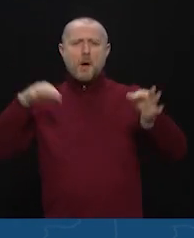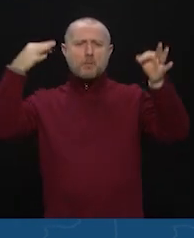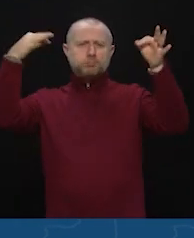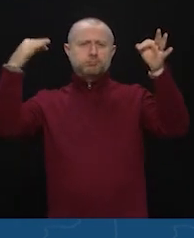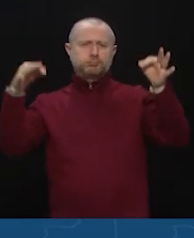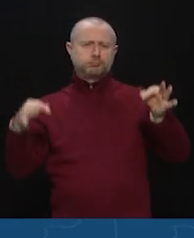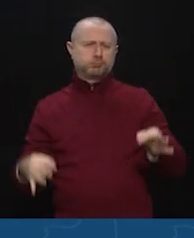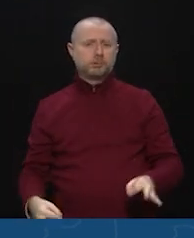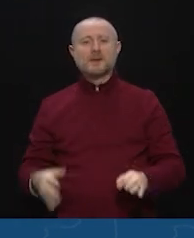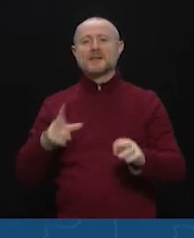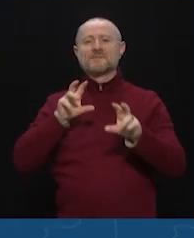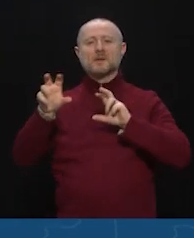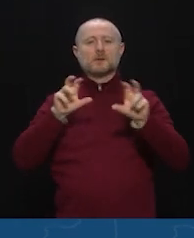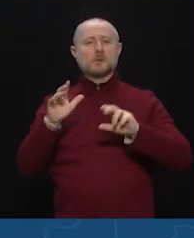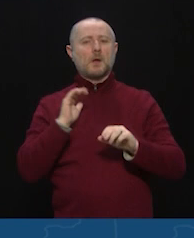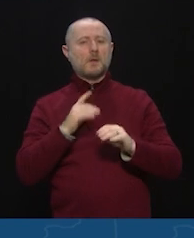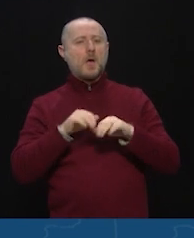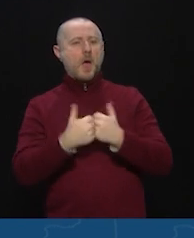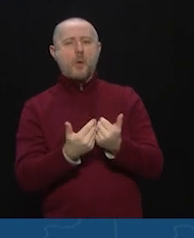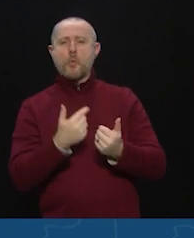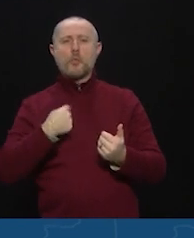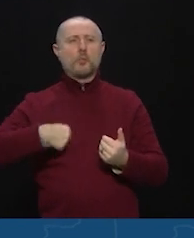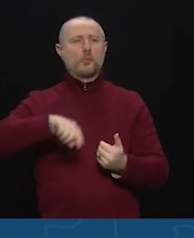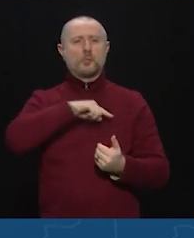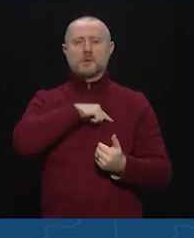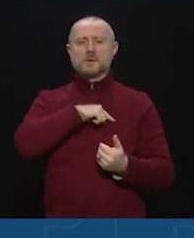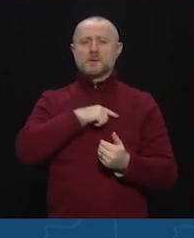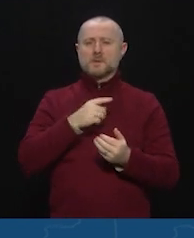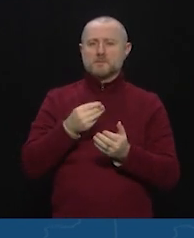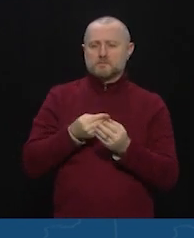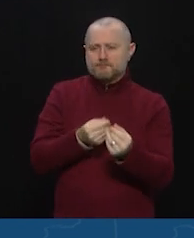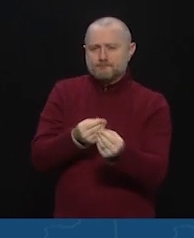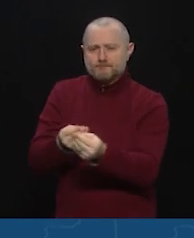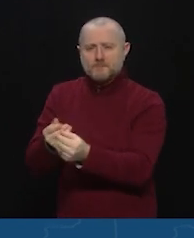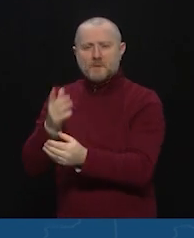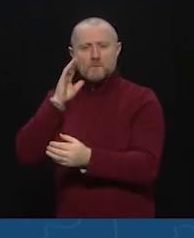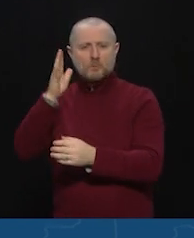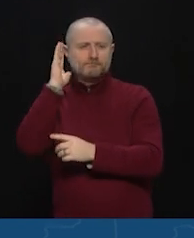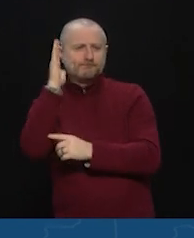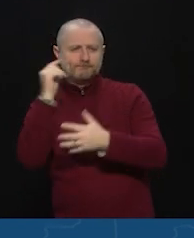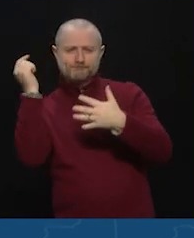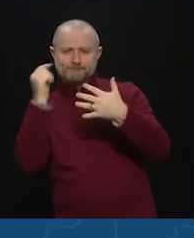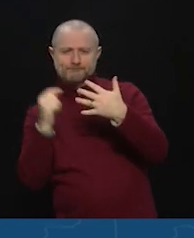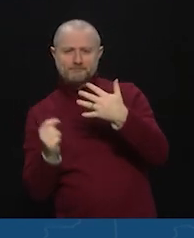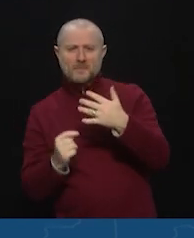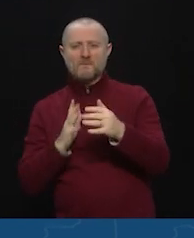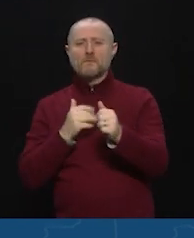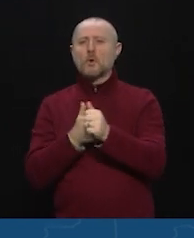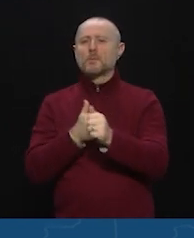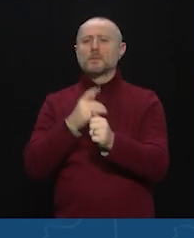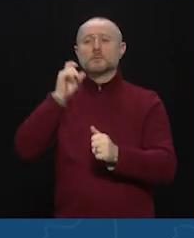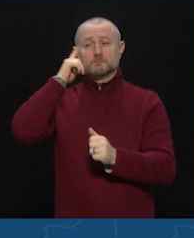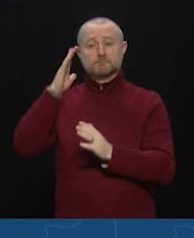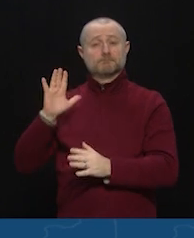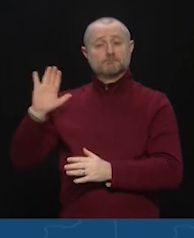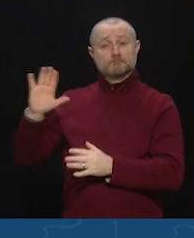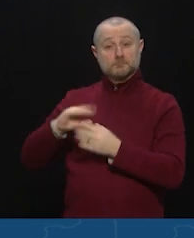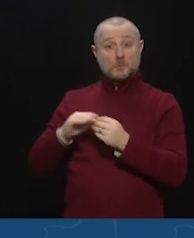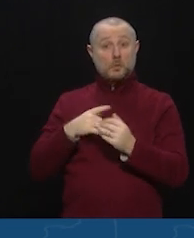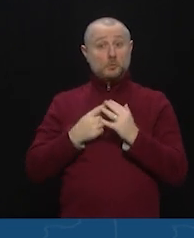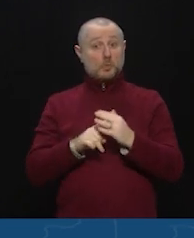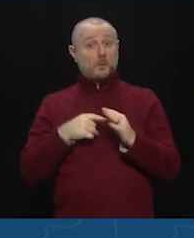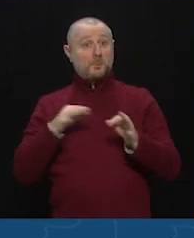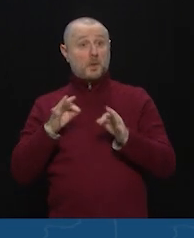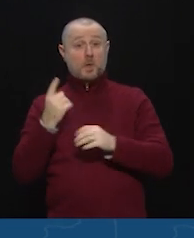the investments and how we finance it as a follow-up to the governor's presentation. It's helpful to start where we were a year ago,